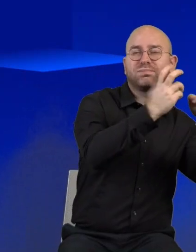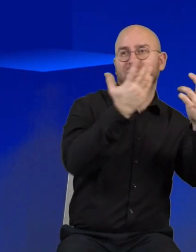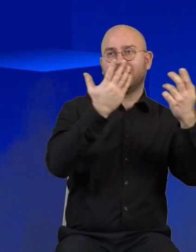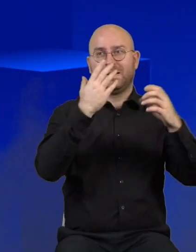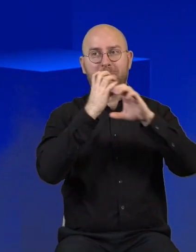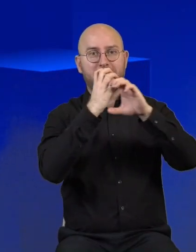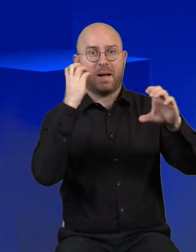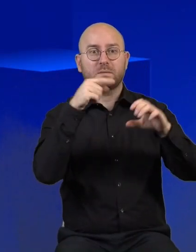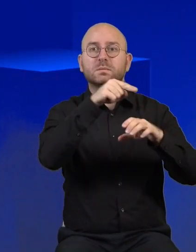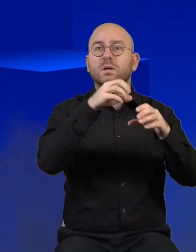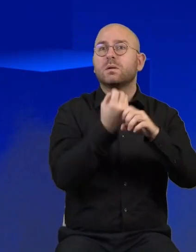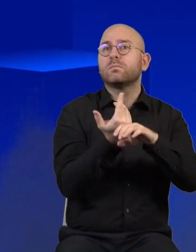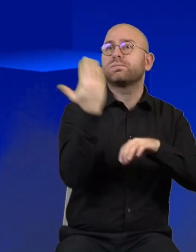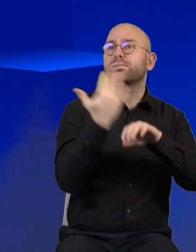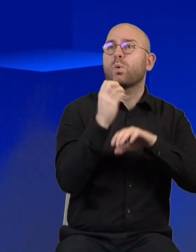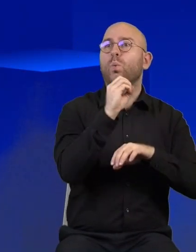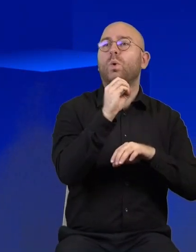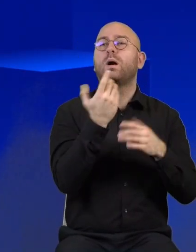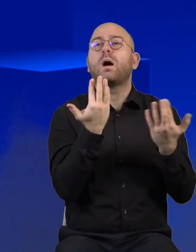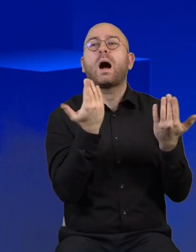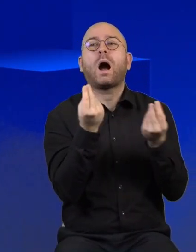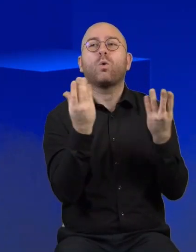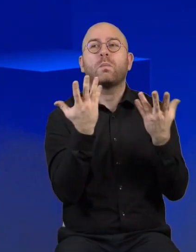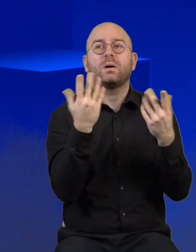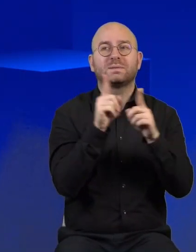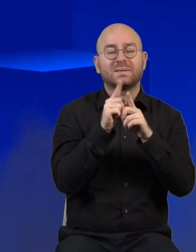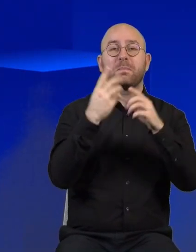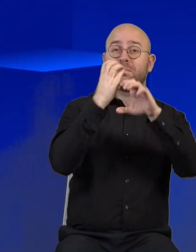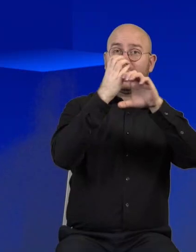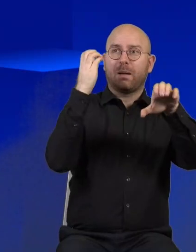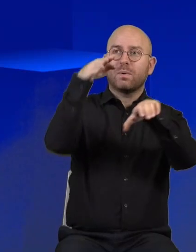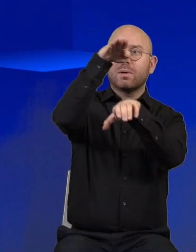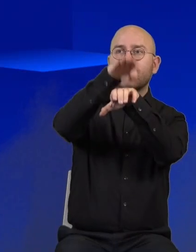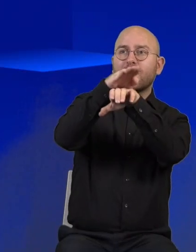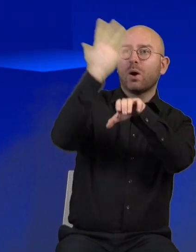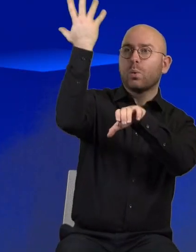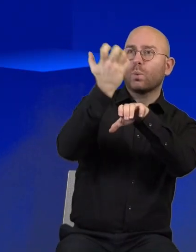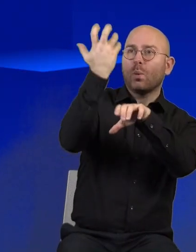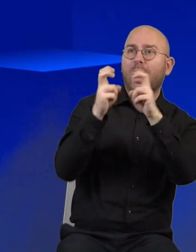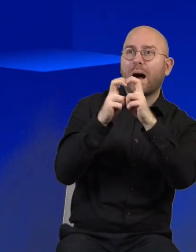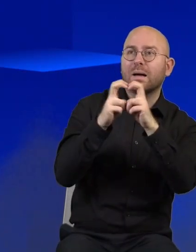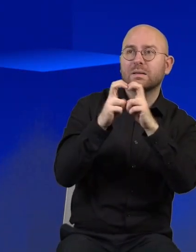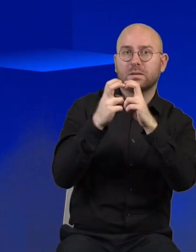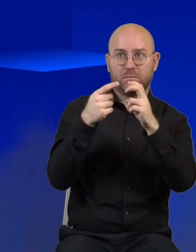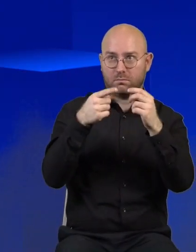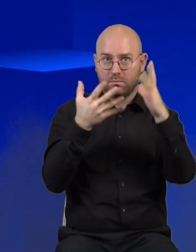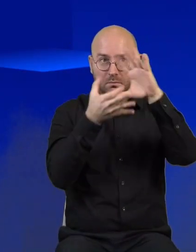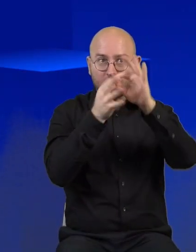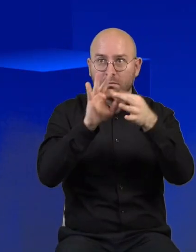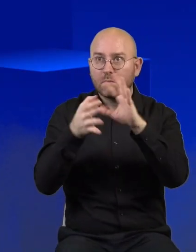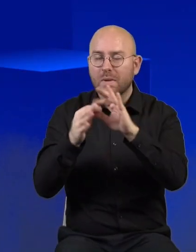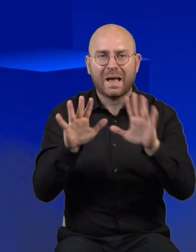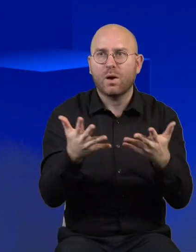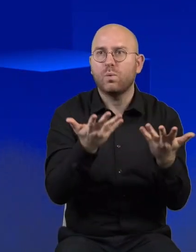with EU funds investments have, of course, faced these questions from the side of the Commission